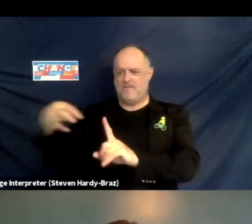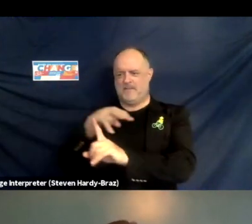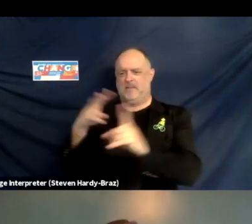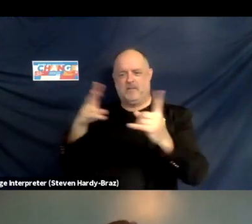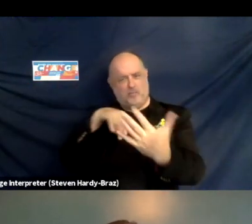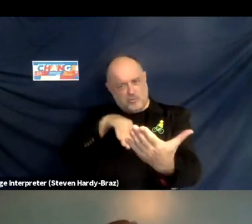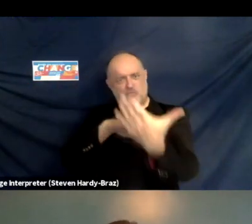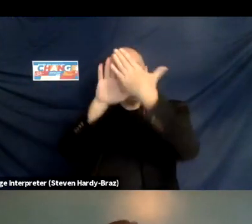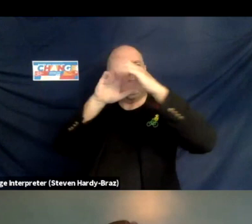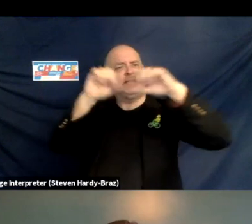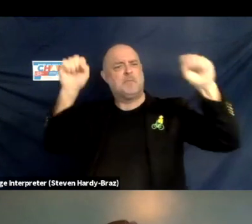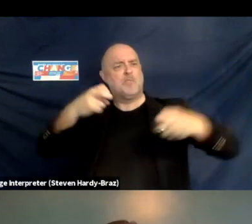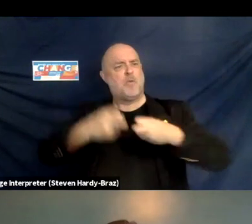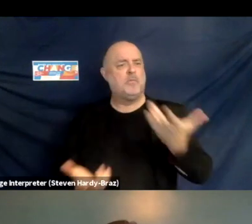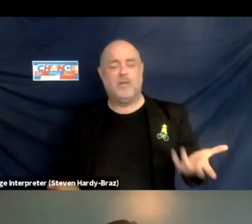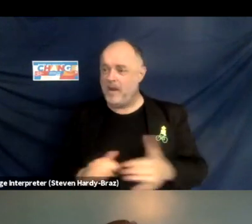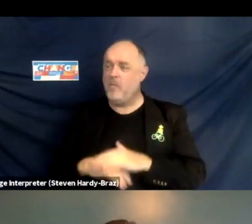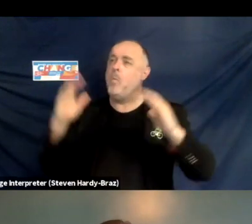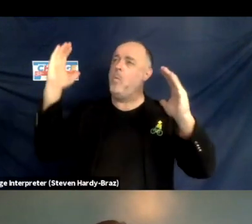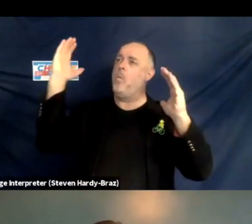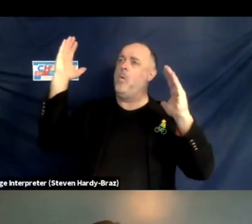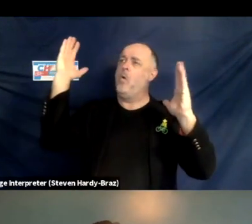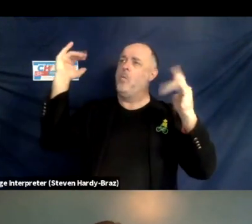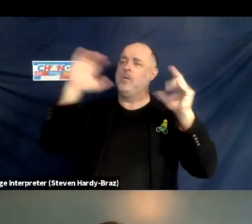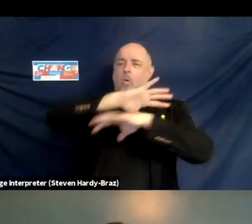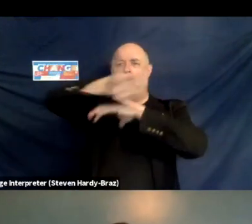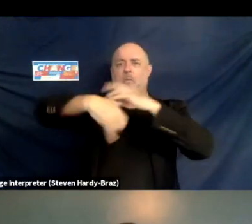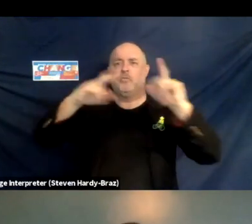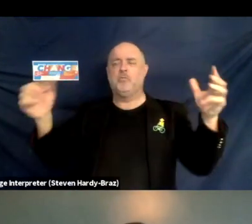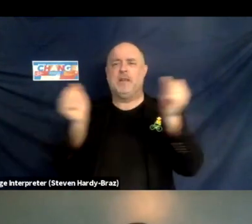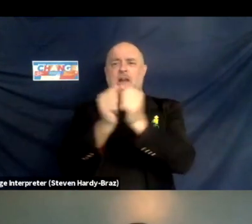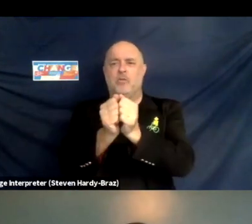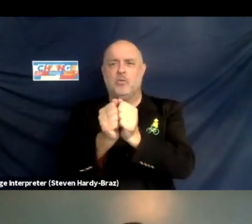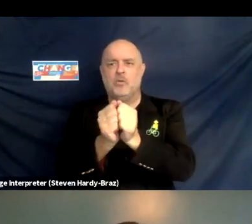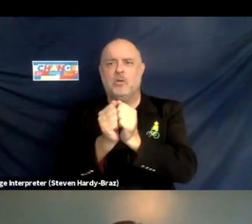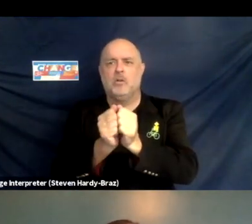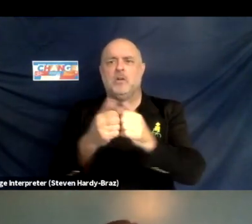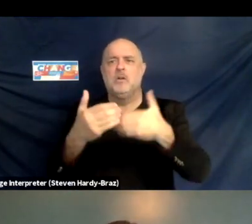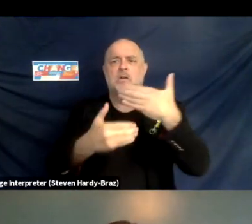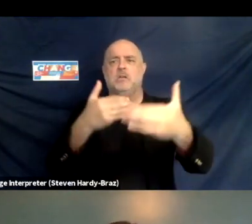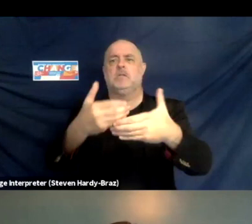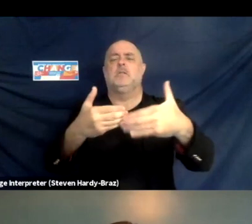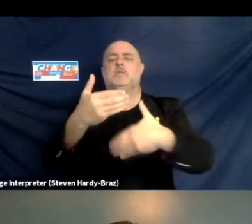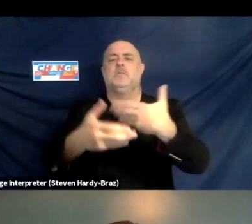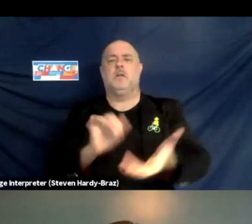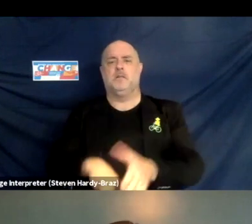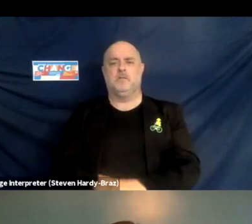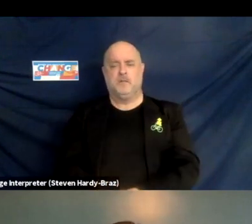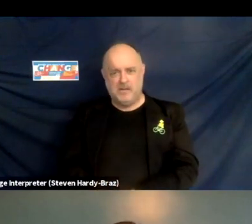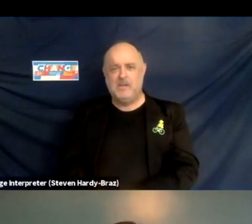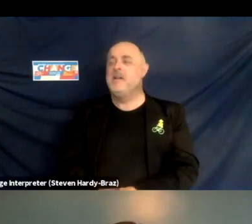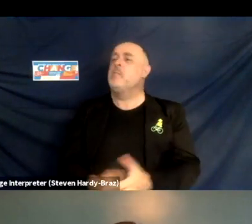systemic issues. And then the hope would be that as a collective, all the groups that are out there, we can